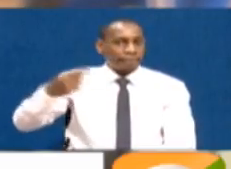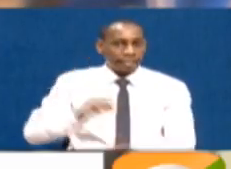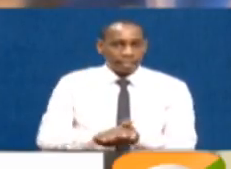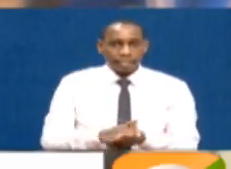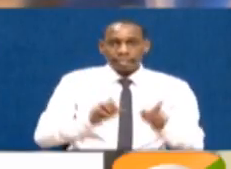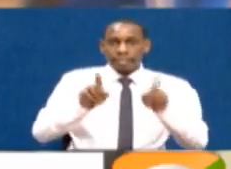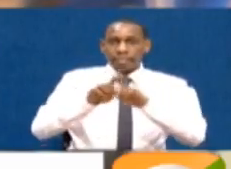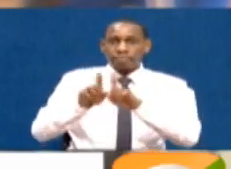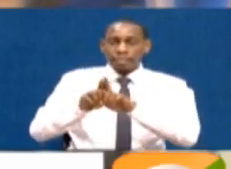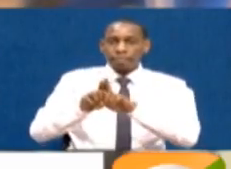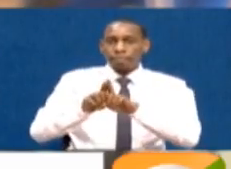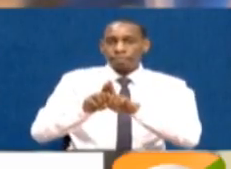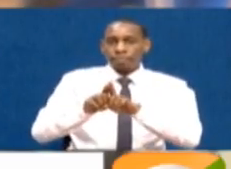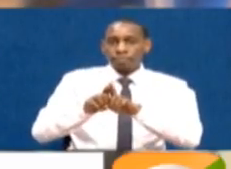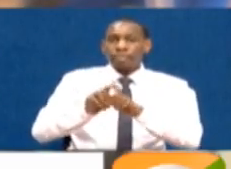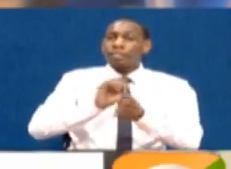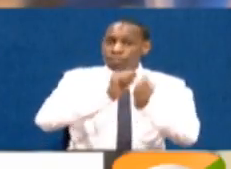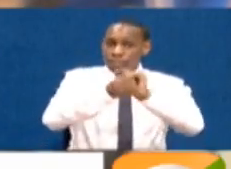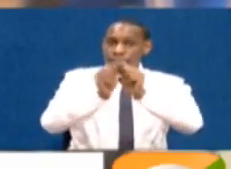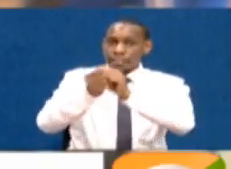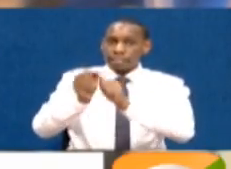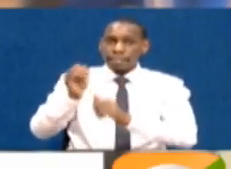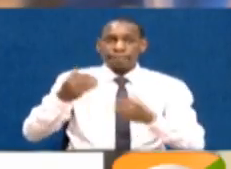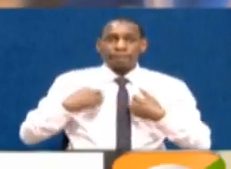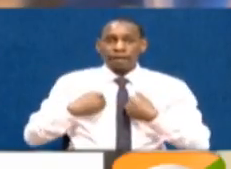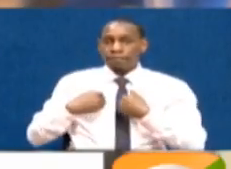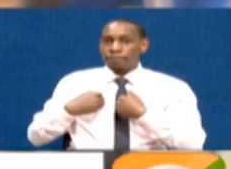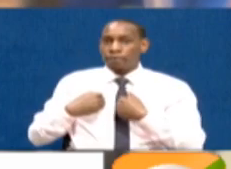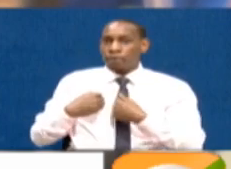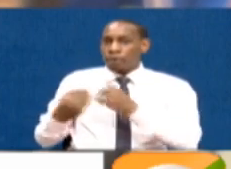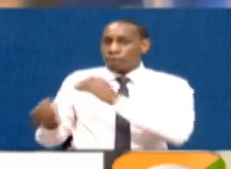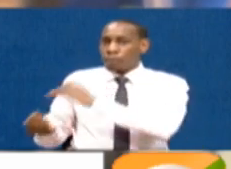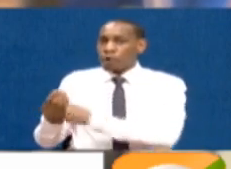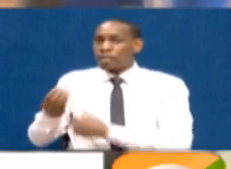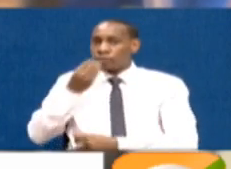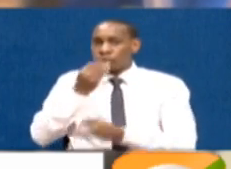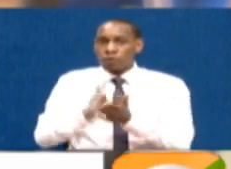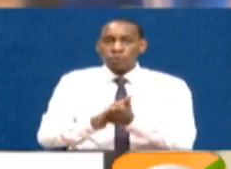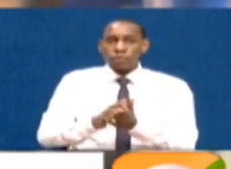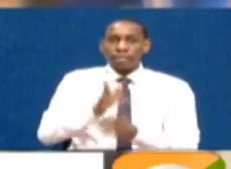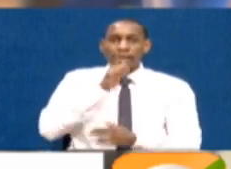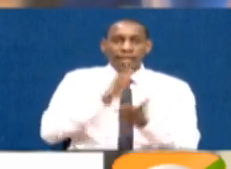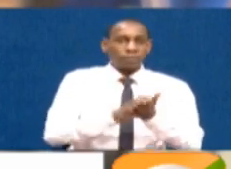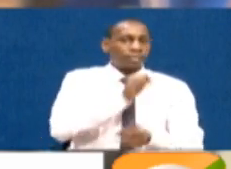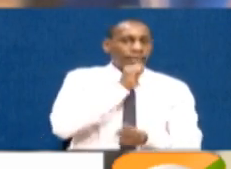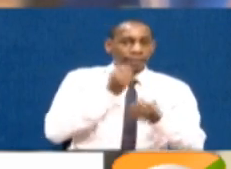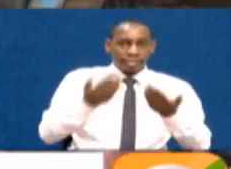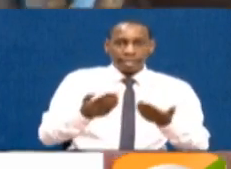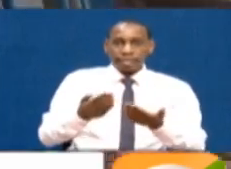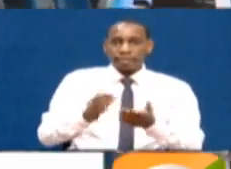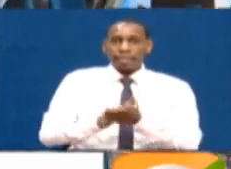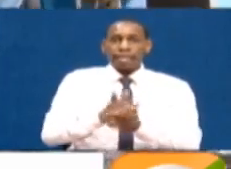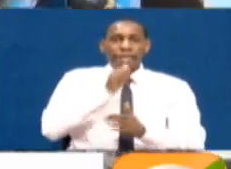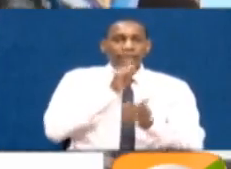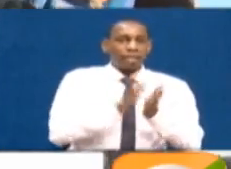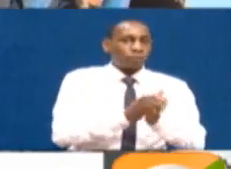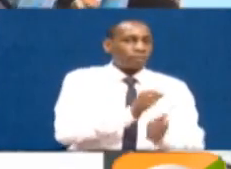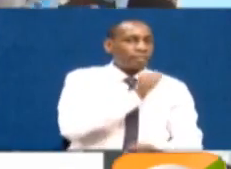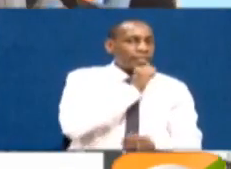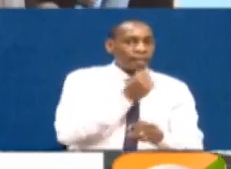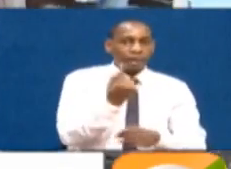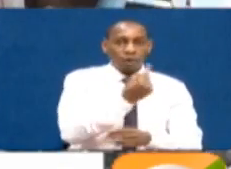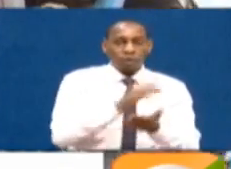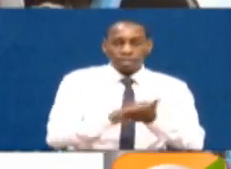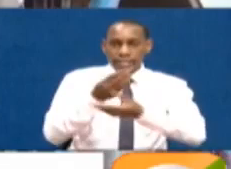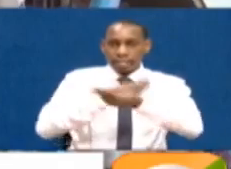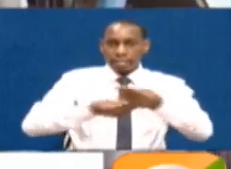even the diet changes. If you're having breakfast, lunch and supper now, I only have breakfast and supper. He now sells water in